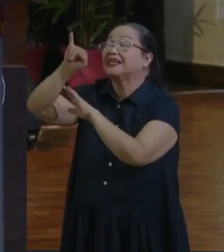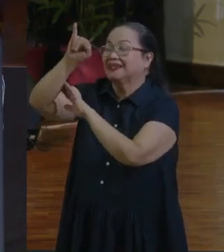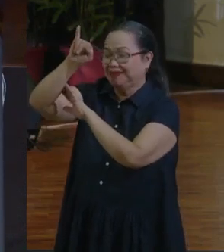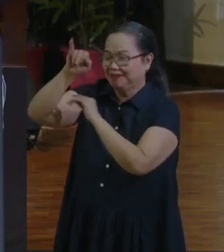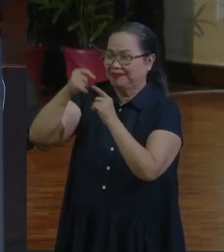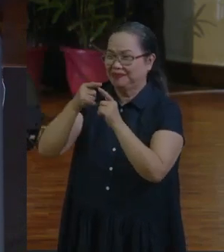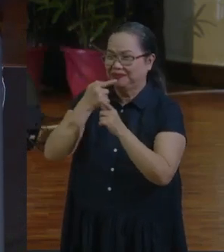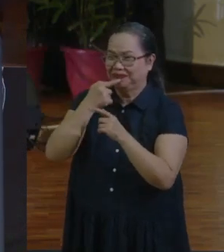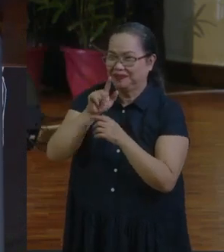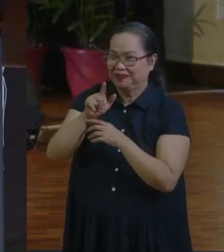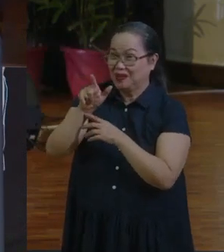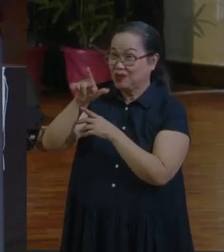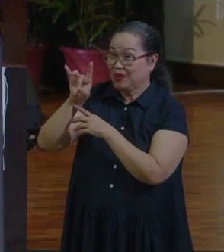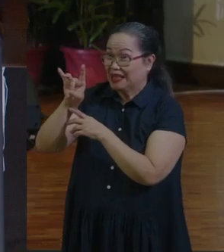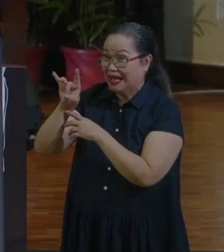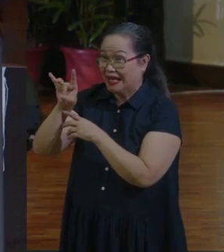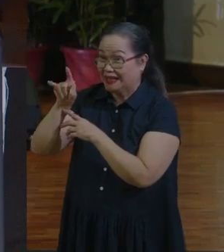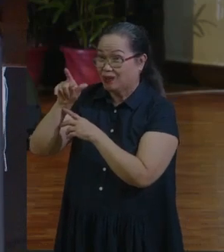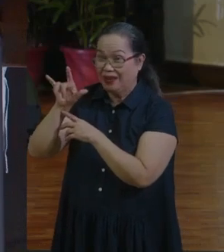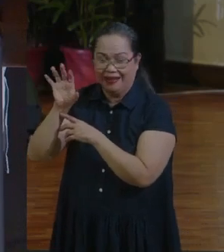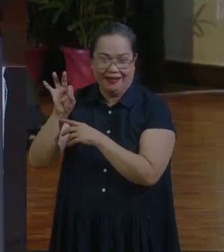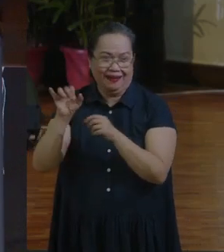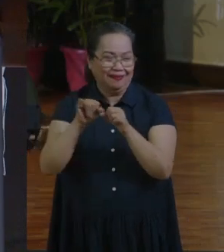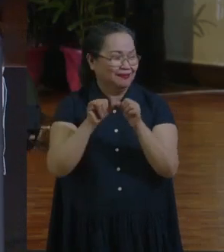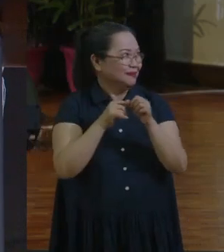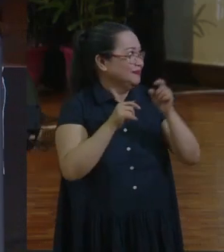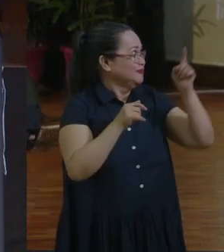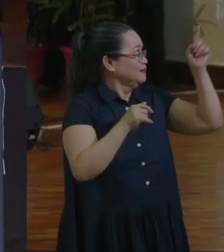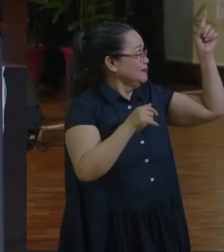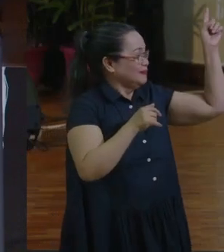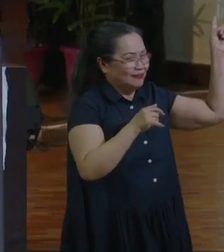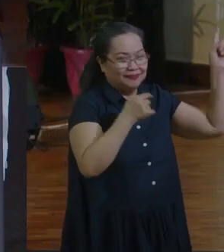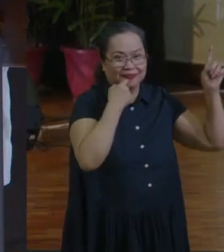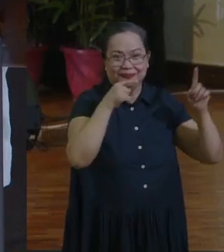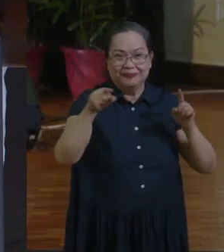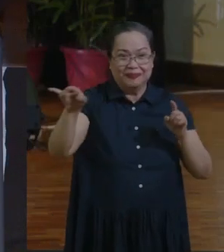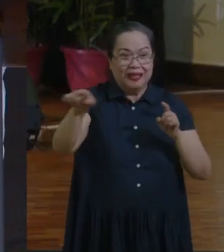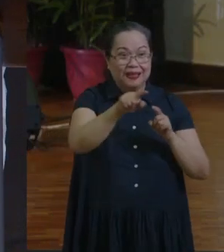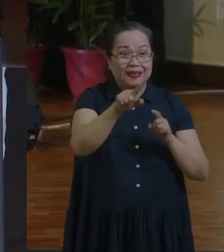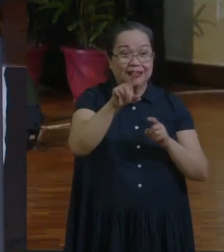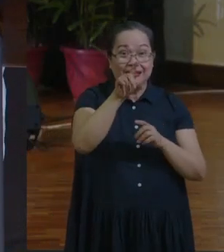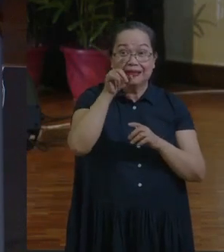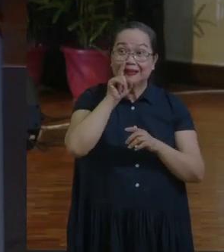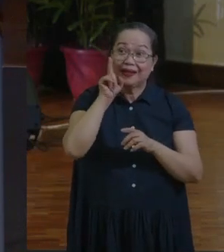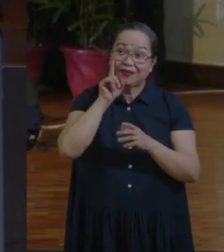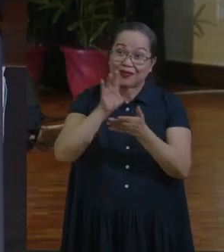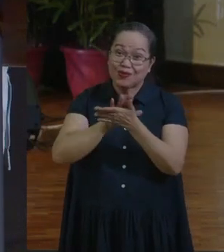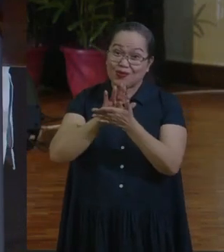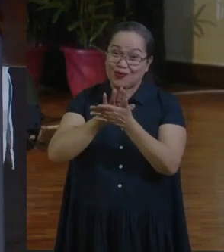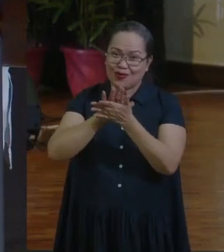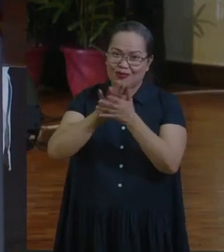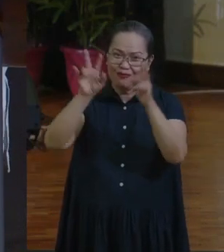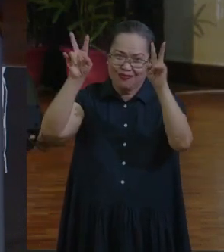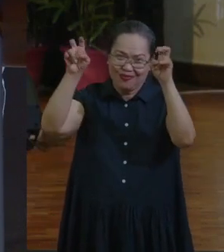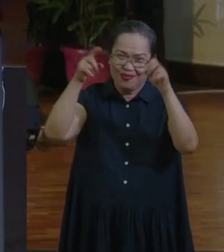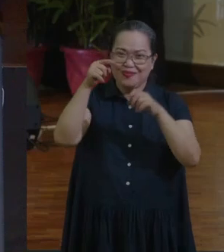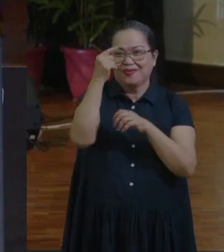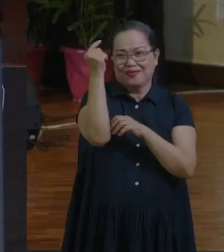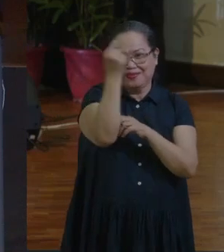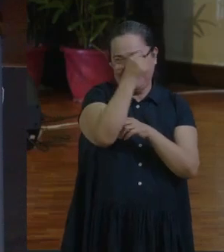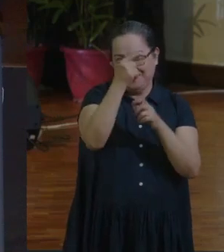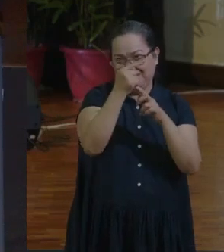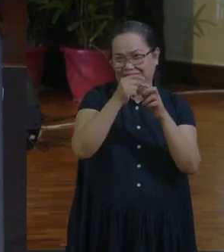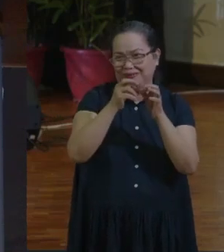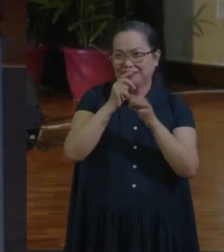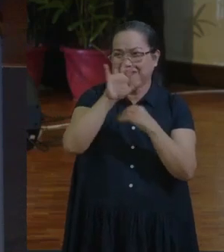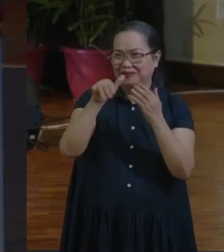na propesiya sa pagsaklolo ng Diyos sa Israel, sa pag-restore ng Diyos sa